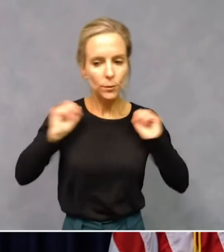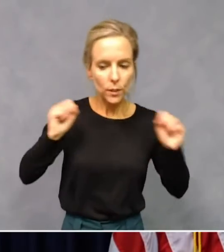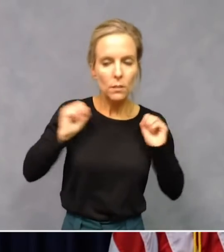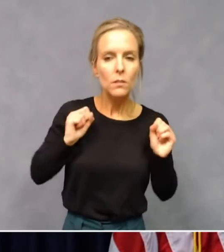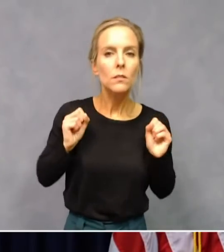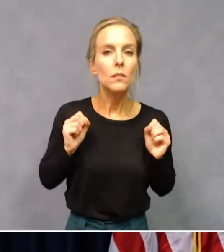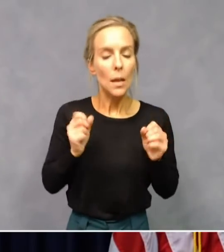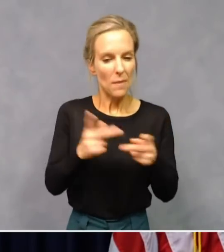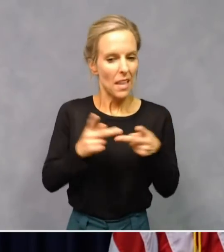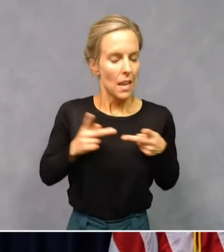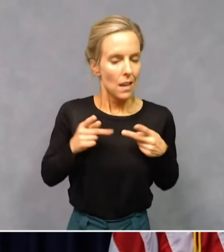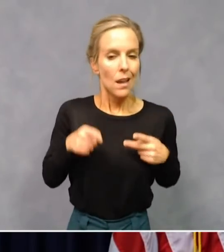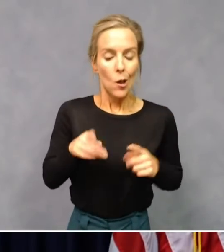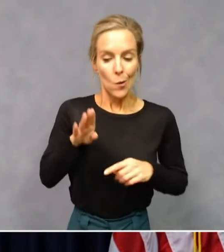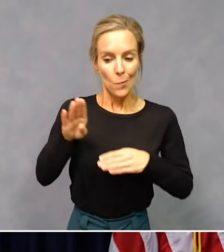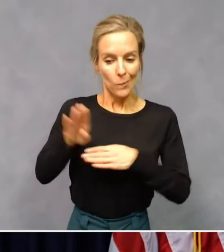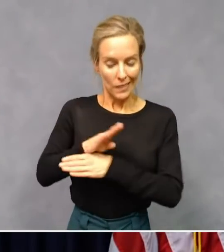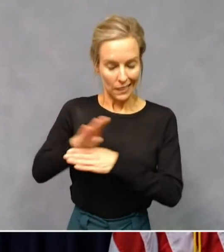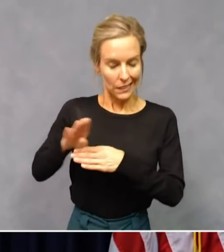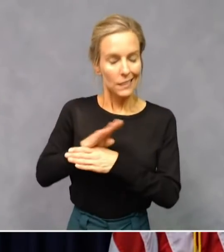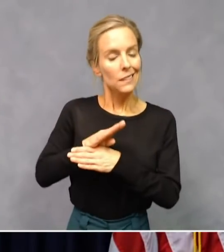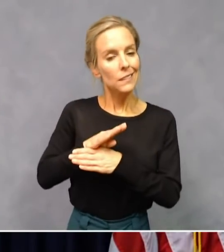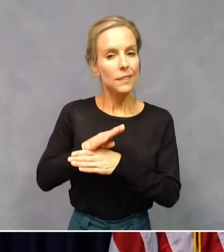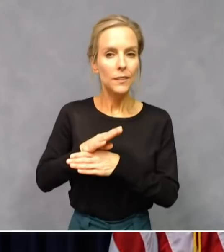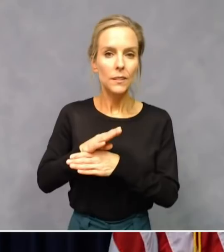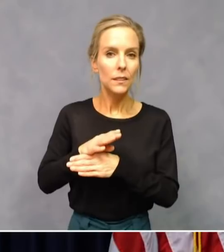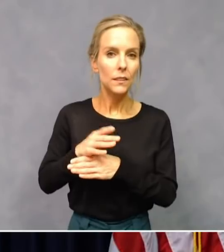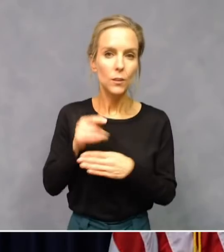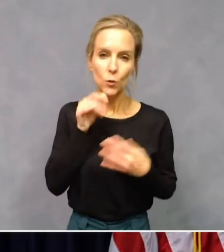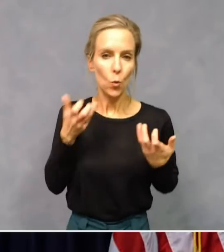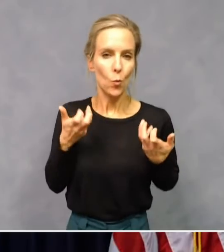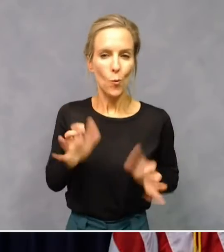businesses certainly probably wouldn't like to hear this, but